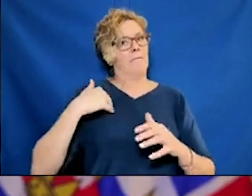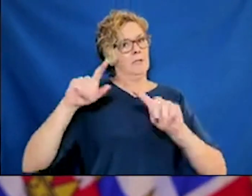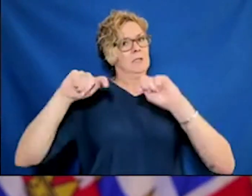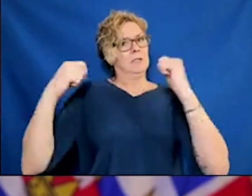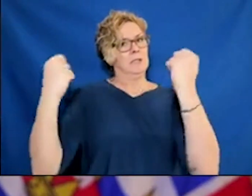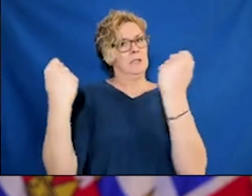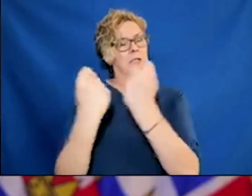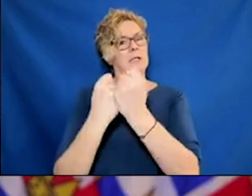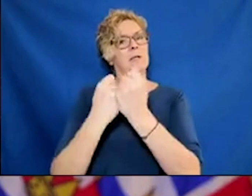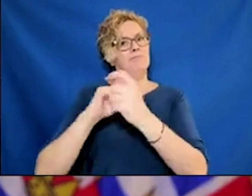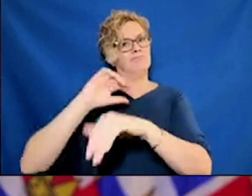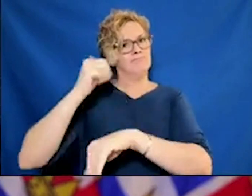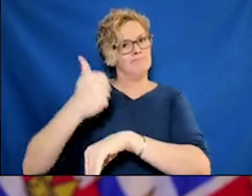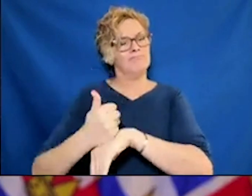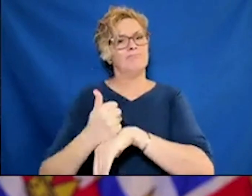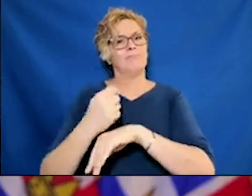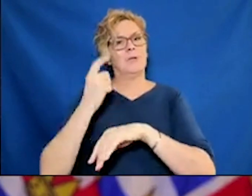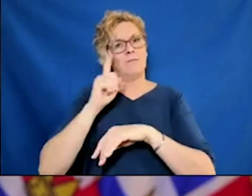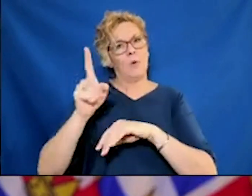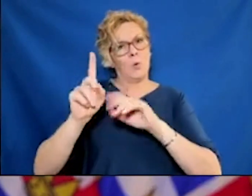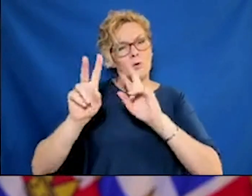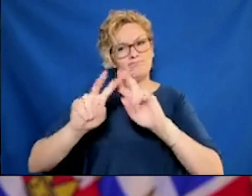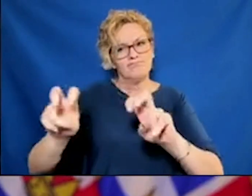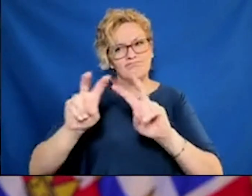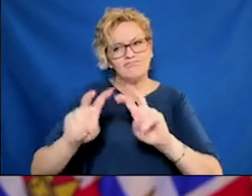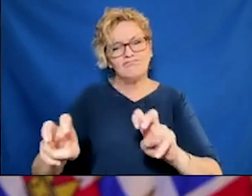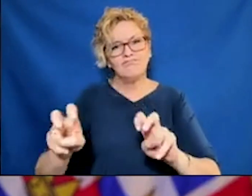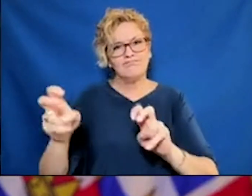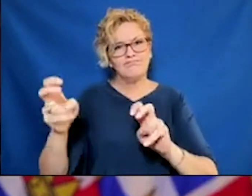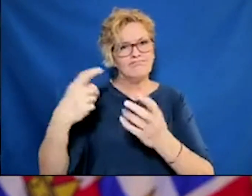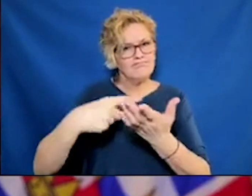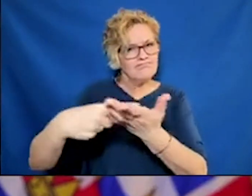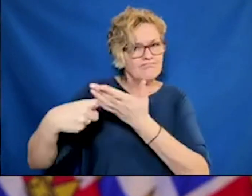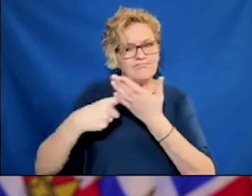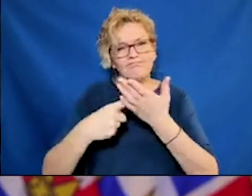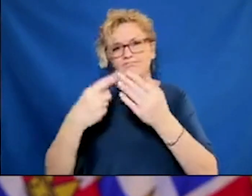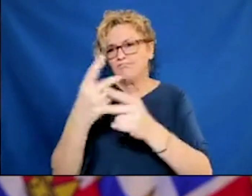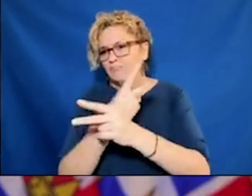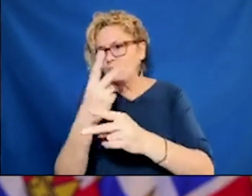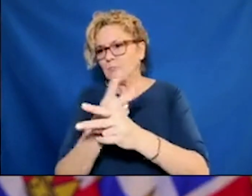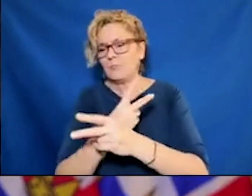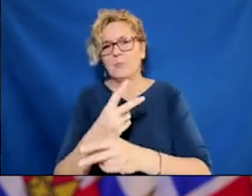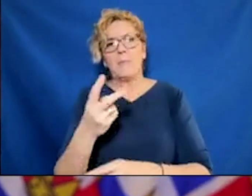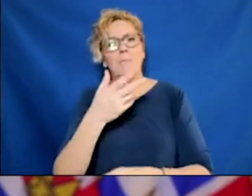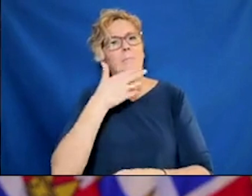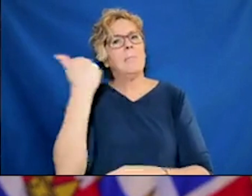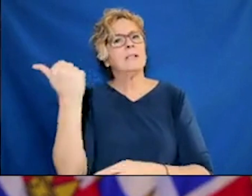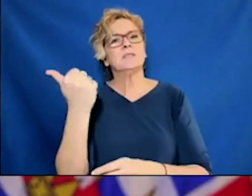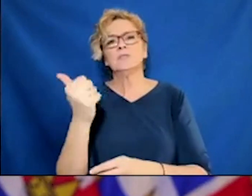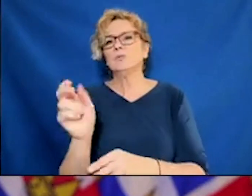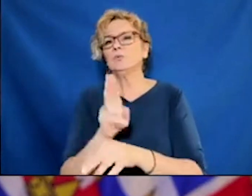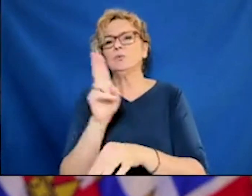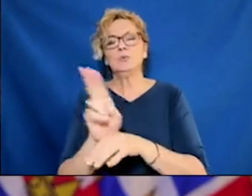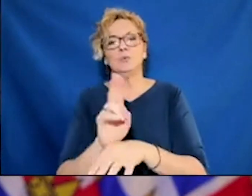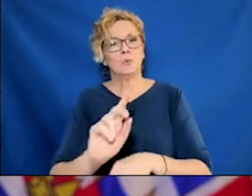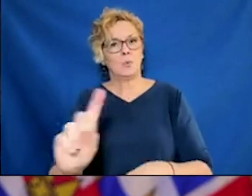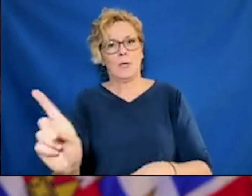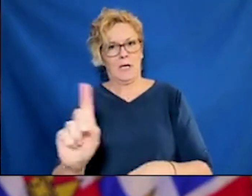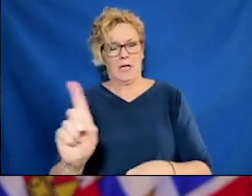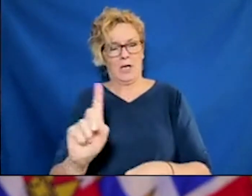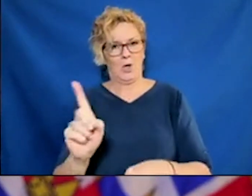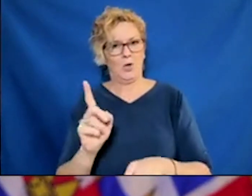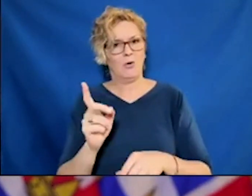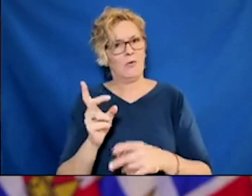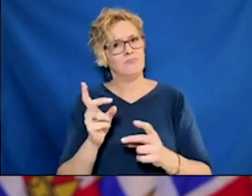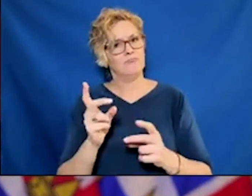been looking at where can we use these. I will also point out that we started to receive